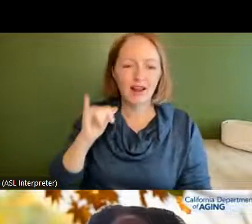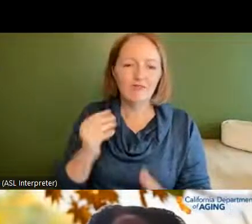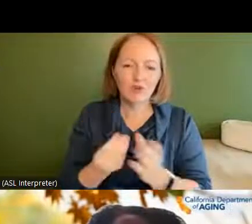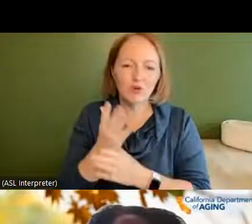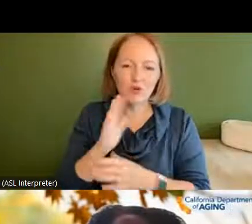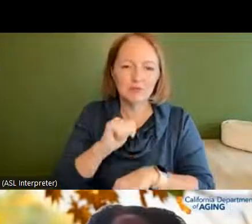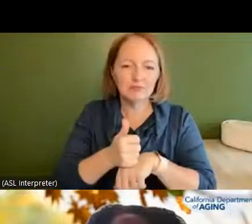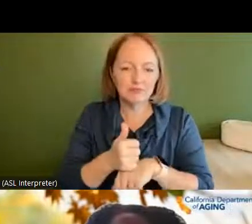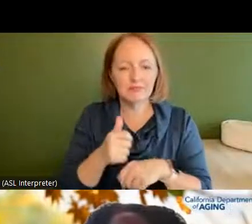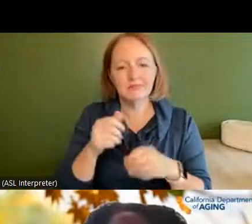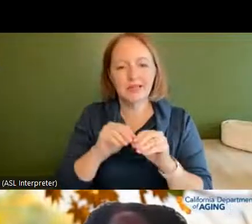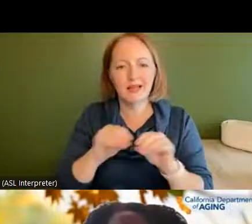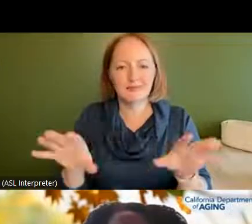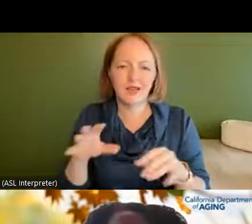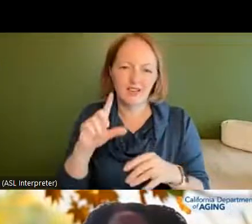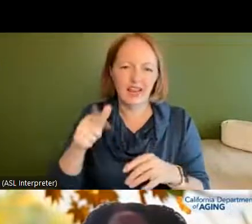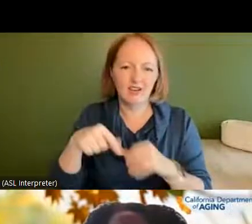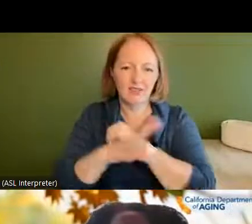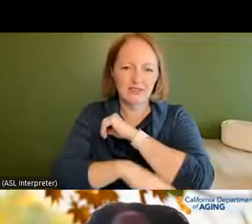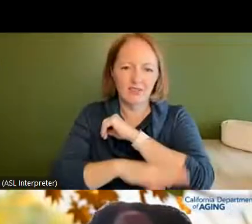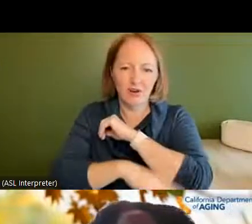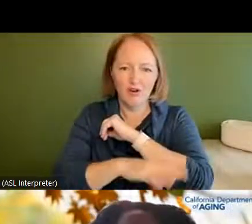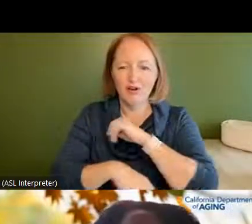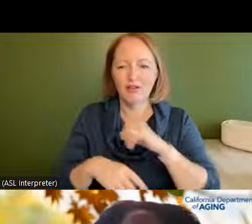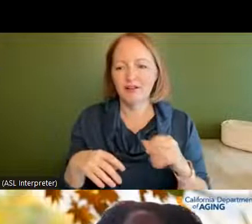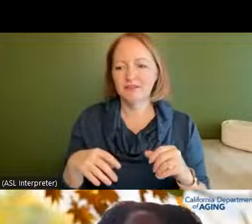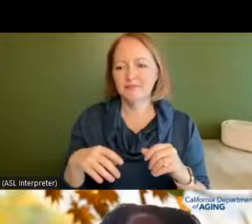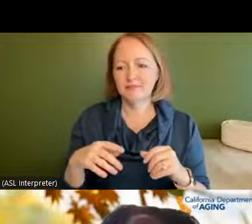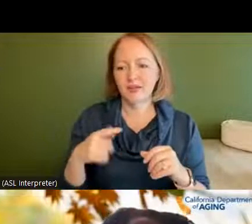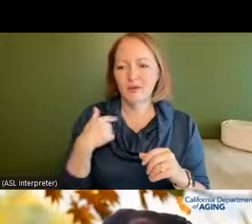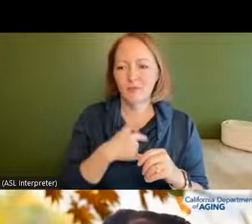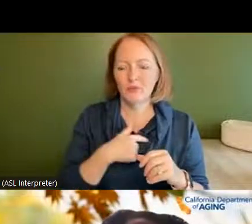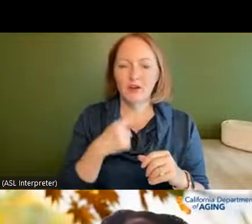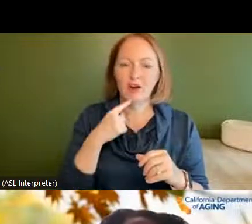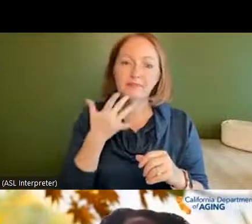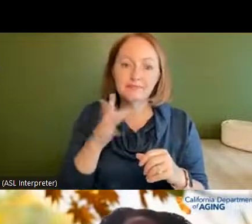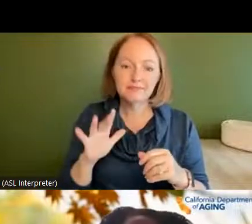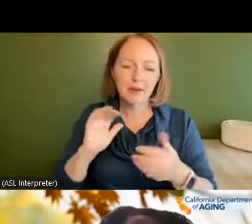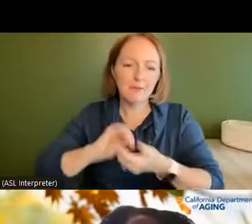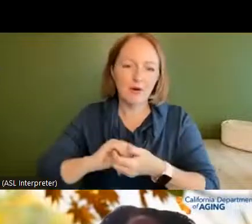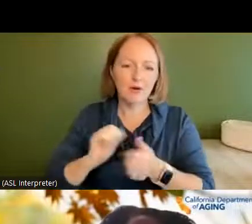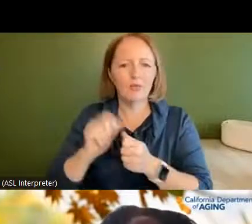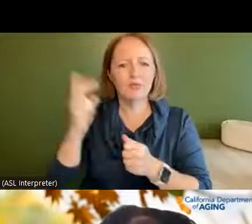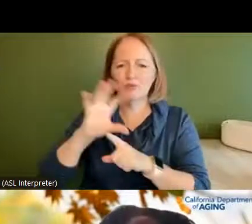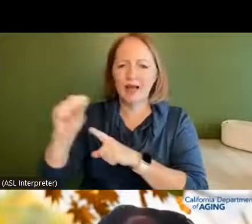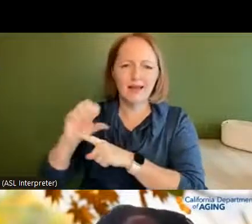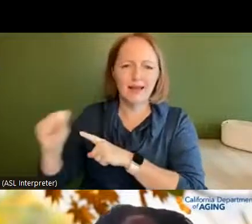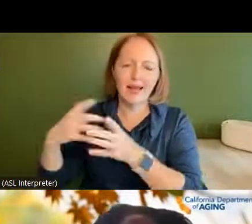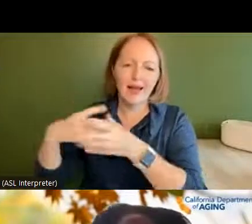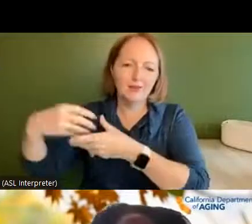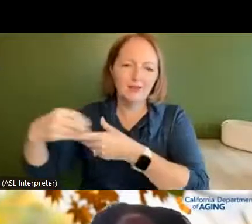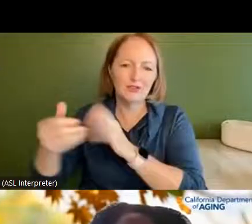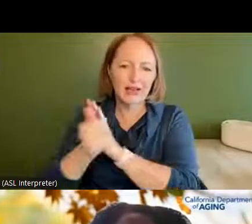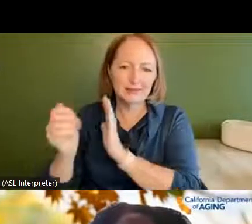Initiative comes out later this fall. We are fortunate to partner with 2 outstanding external